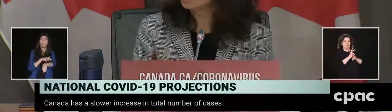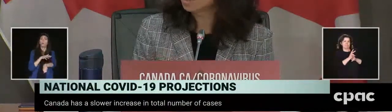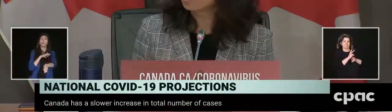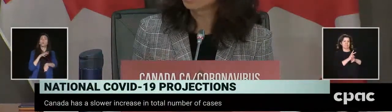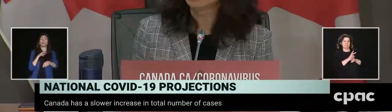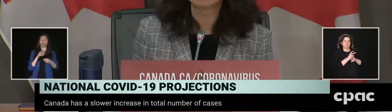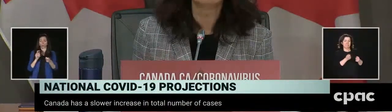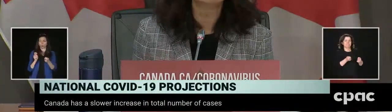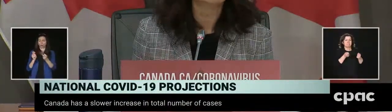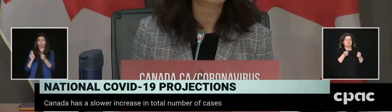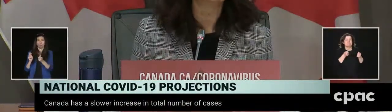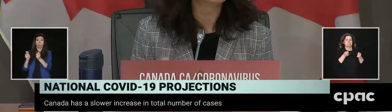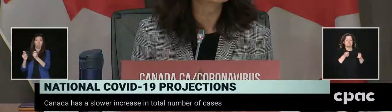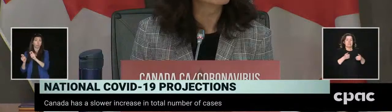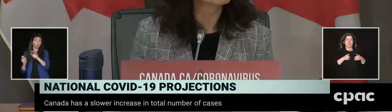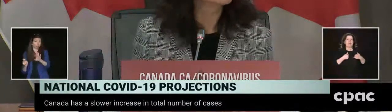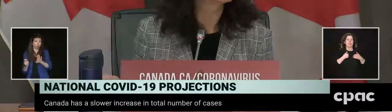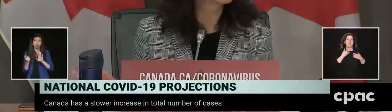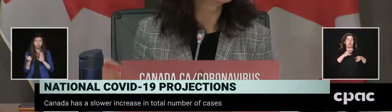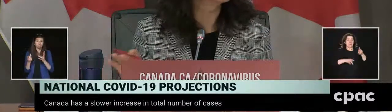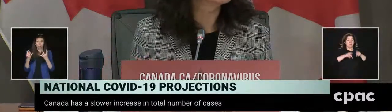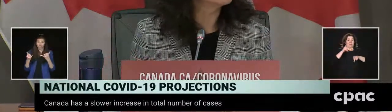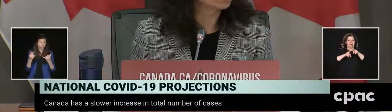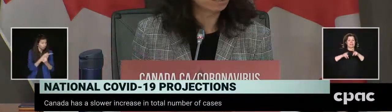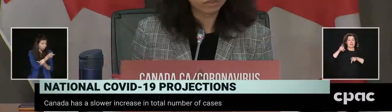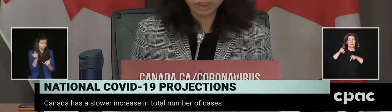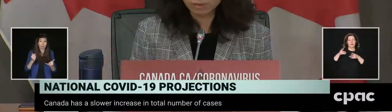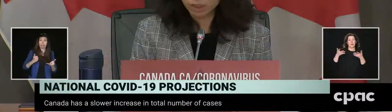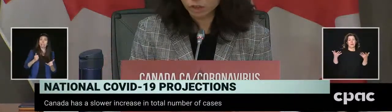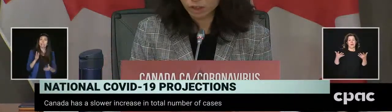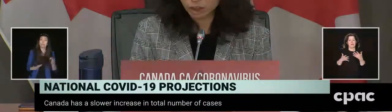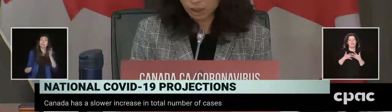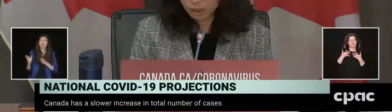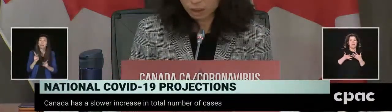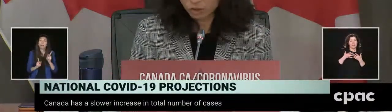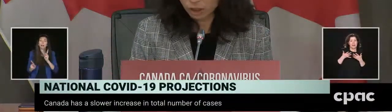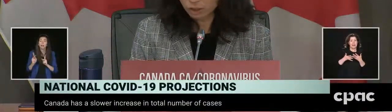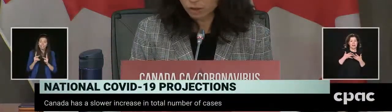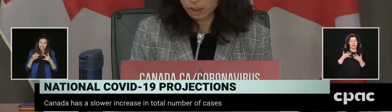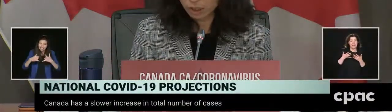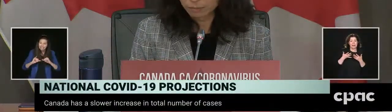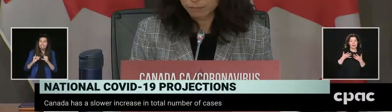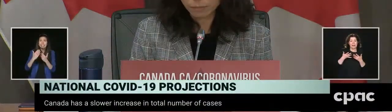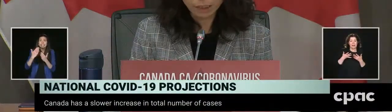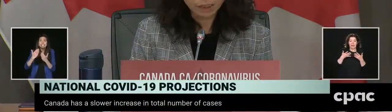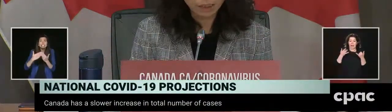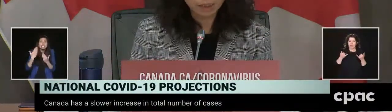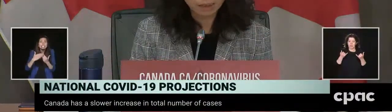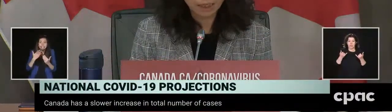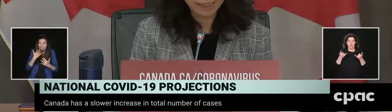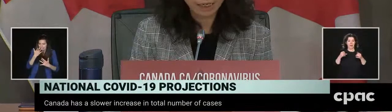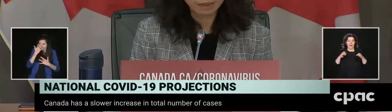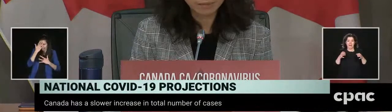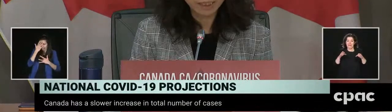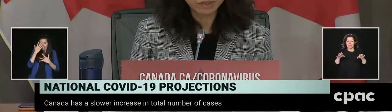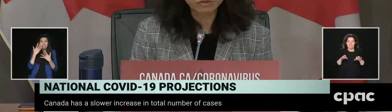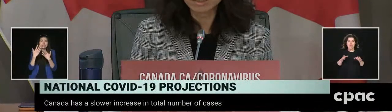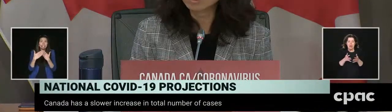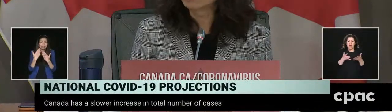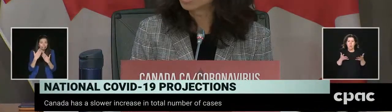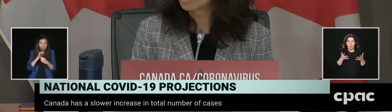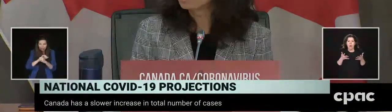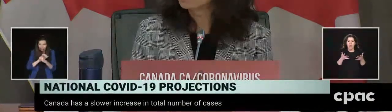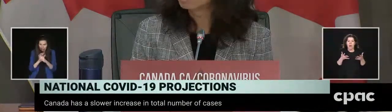So anything that we do must not reignite another chain of transmission. So, I can't